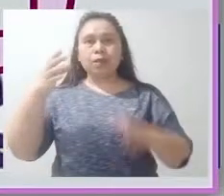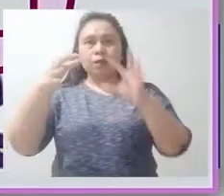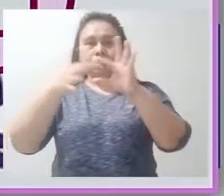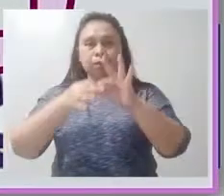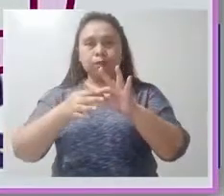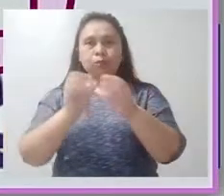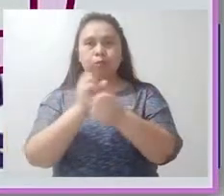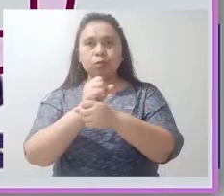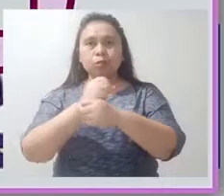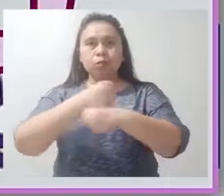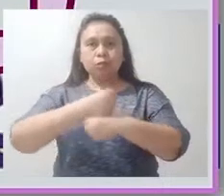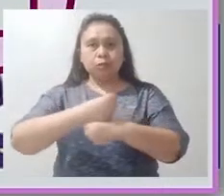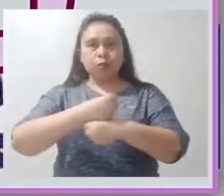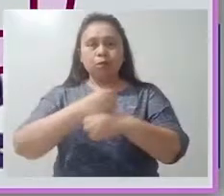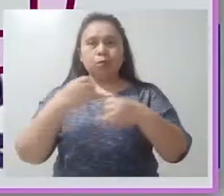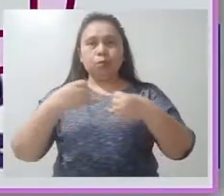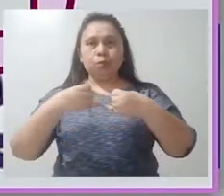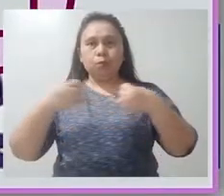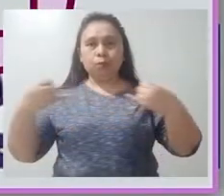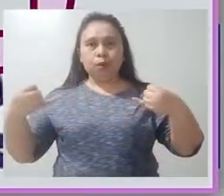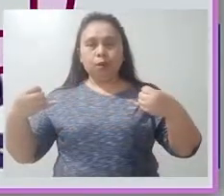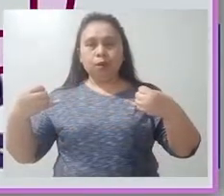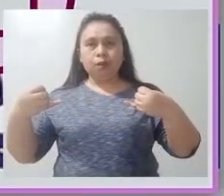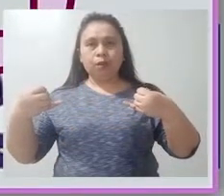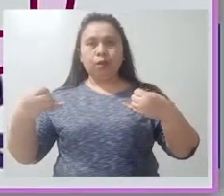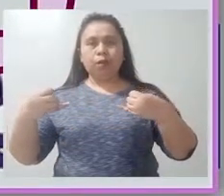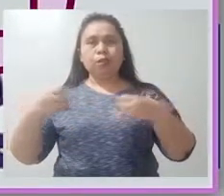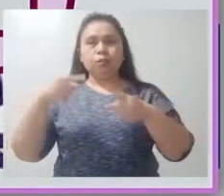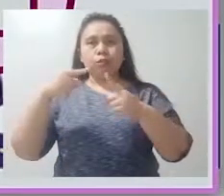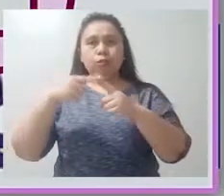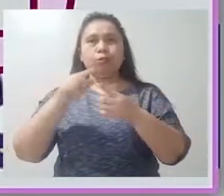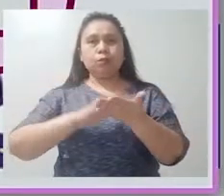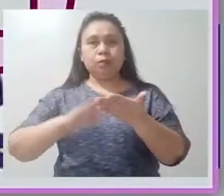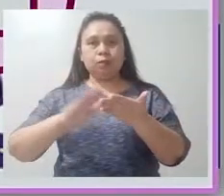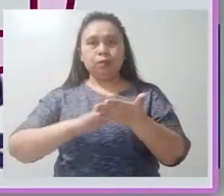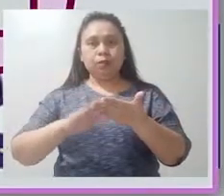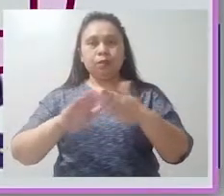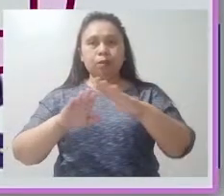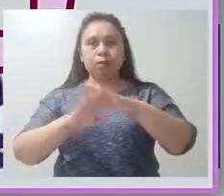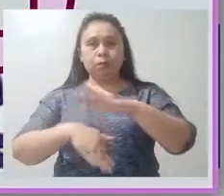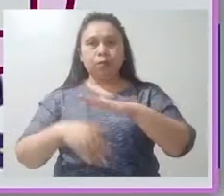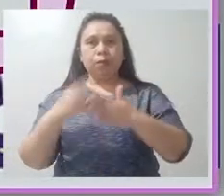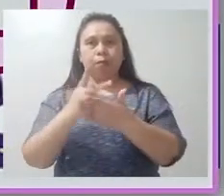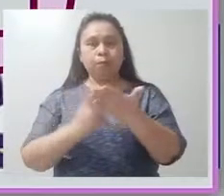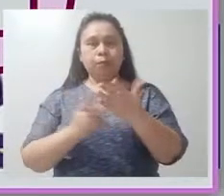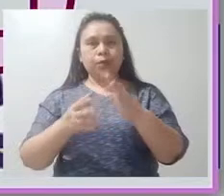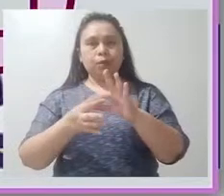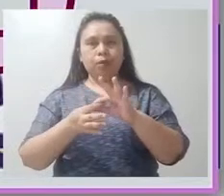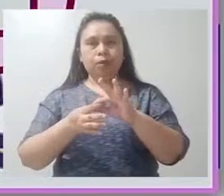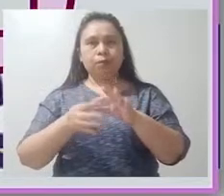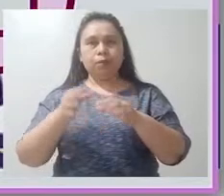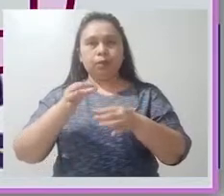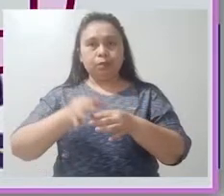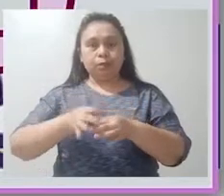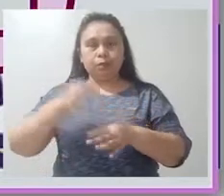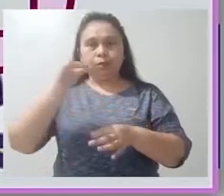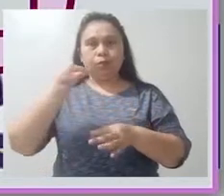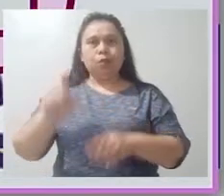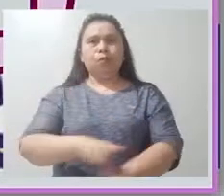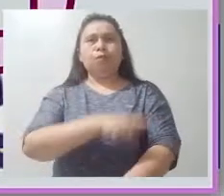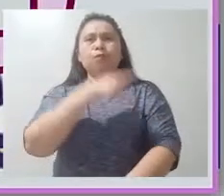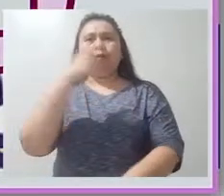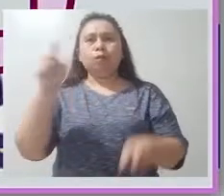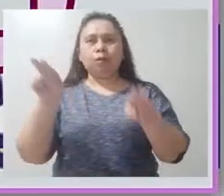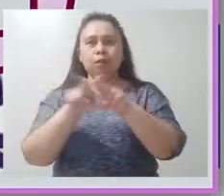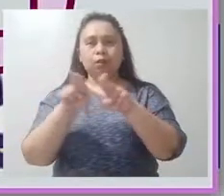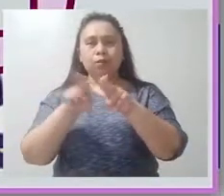wire shaft used to knock the bottoms out of test tubes. It is a brush that is long and